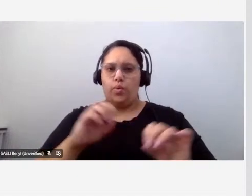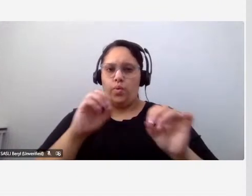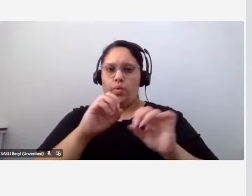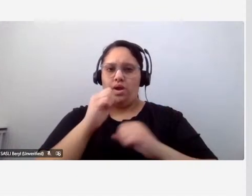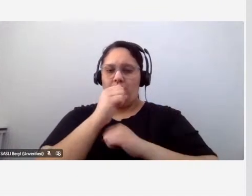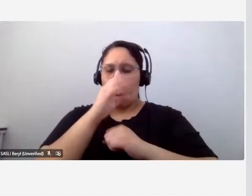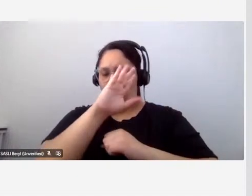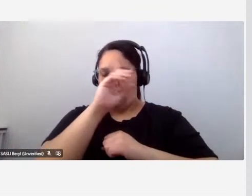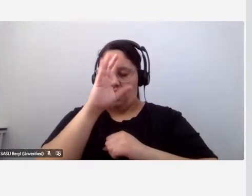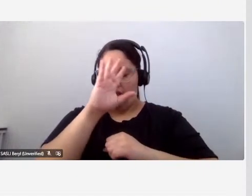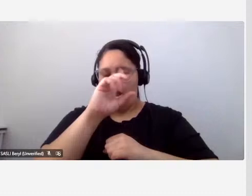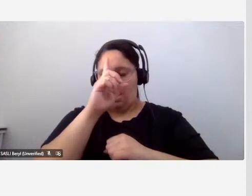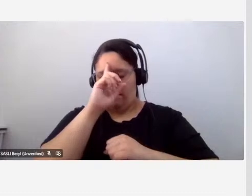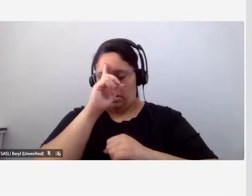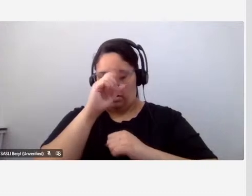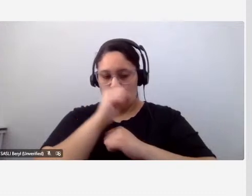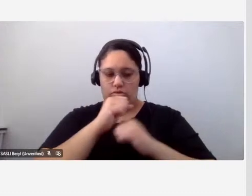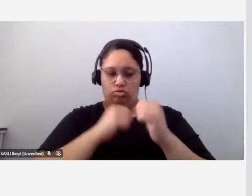structure before me.